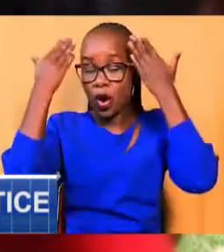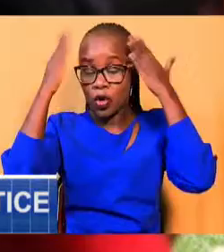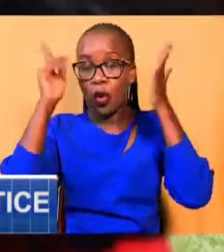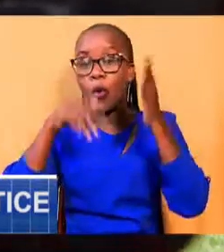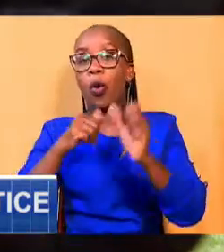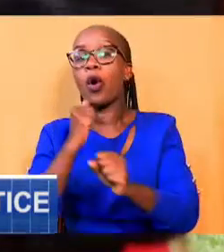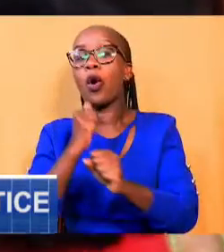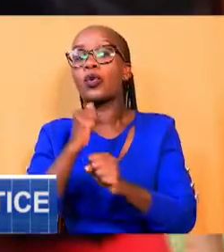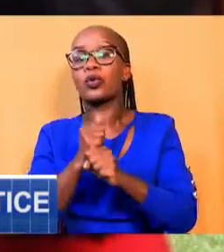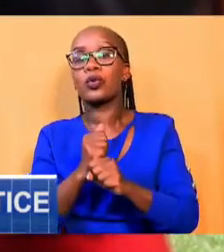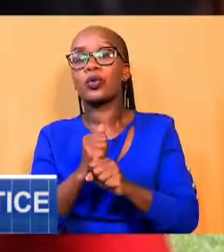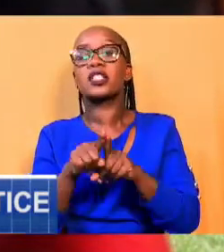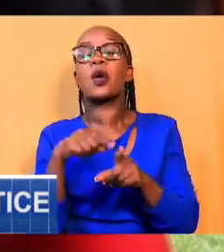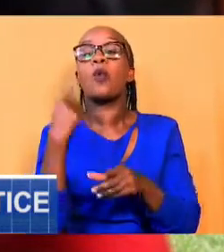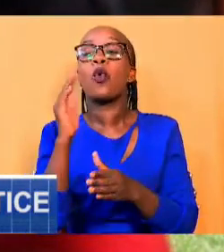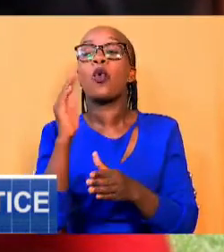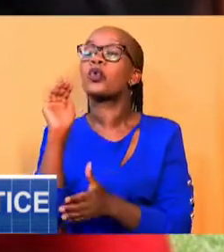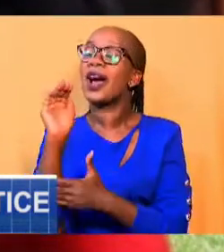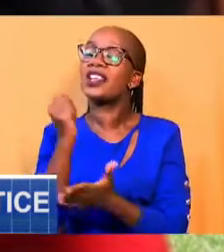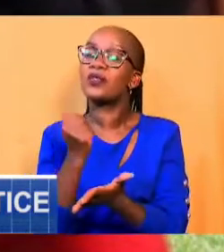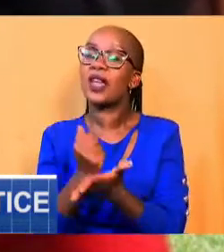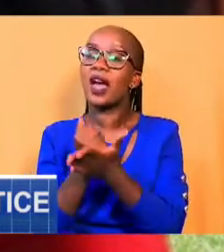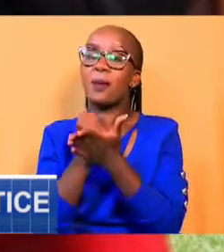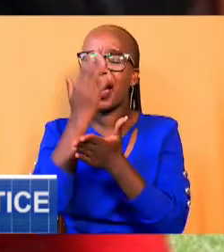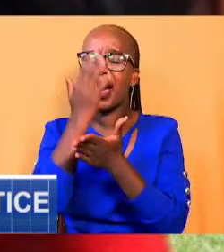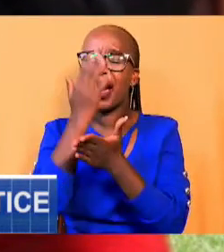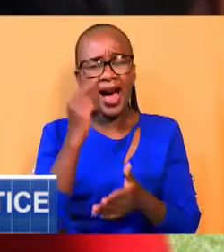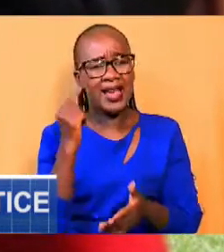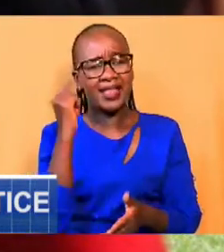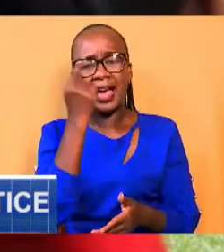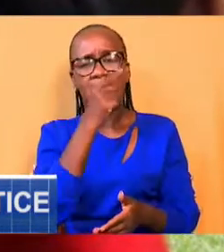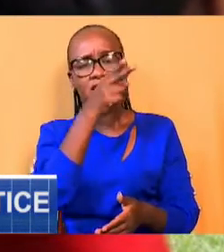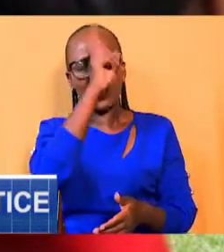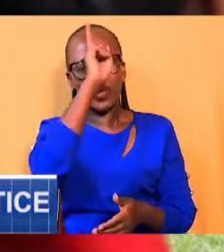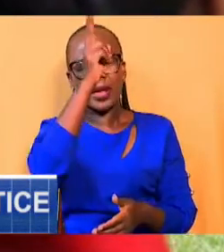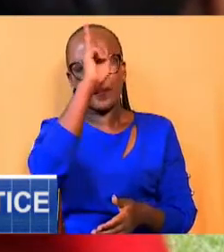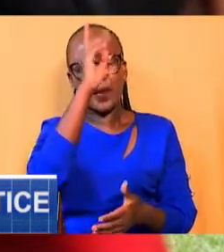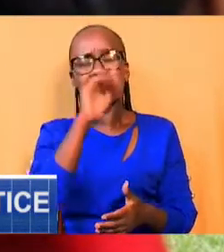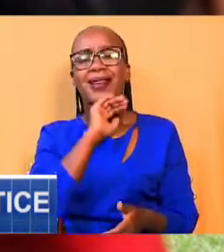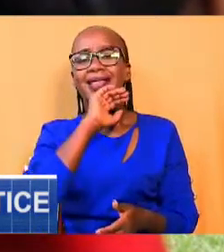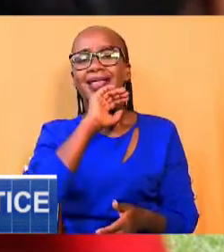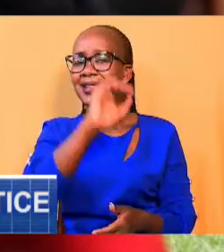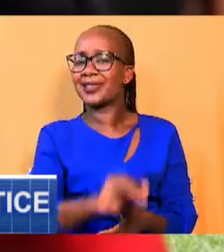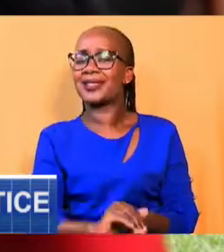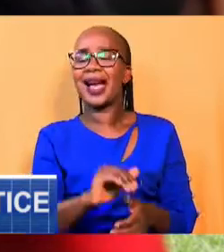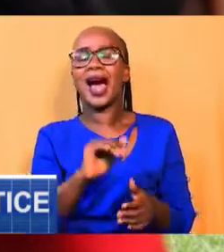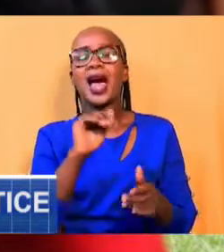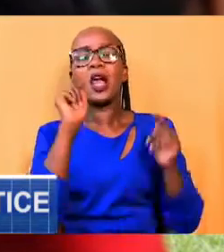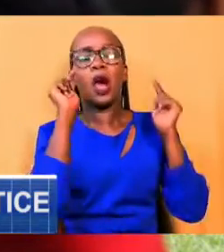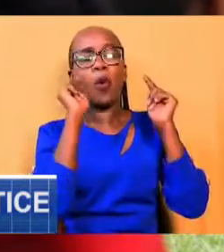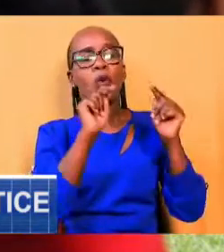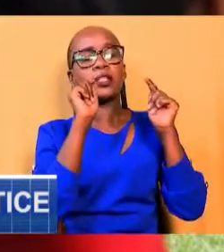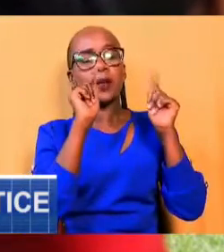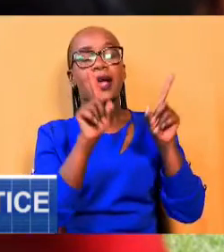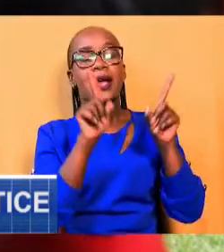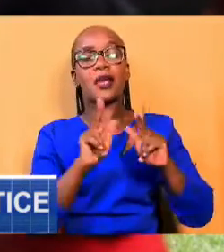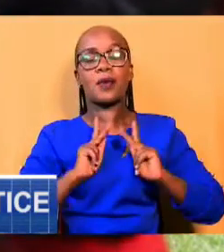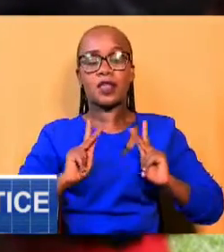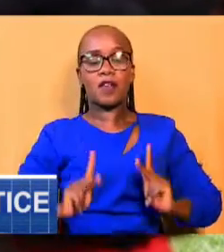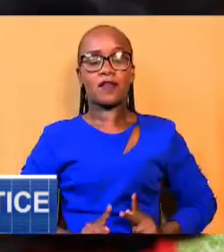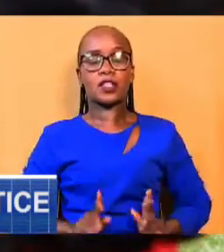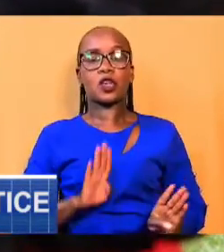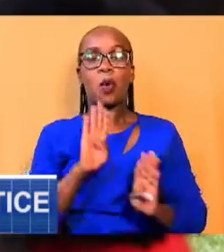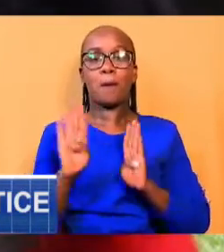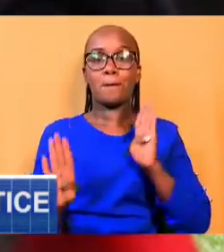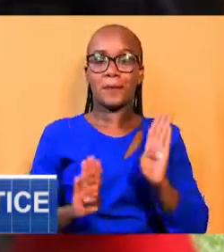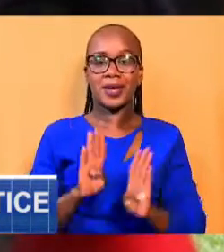to do nor who to turn to for help, for in the eyes of the police, his son was a suspect and his physical